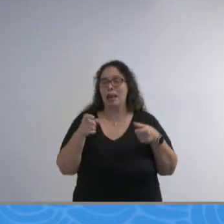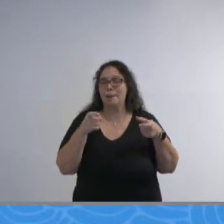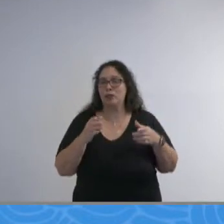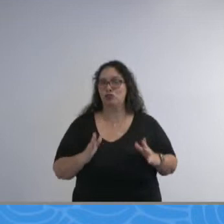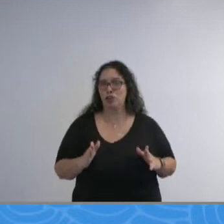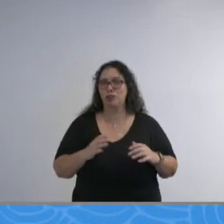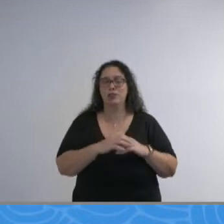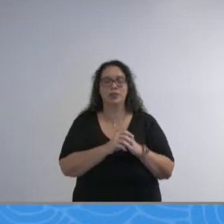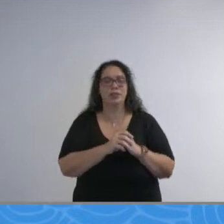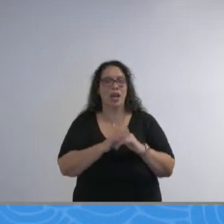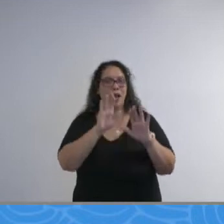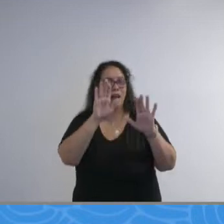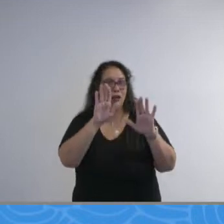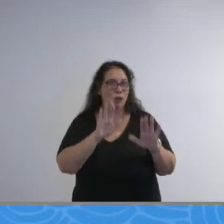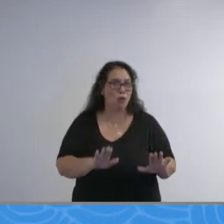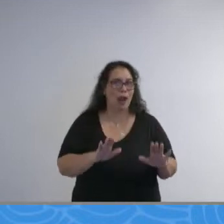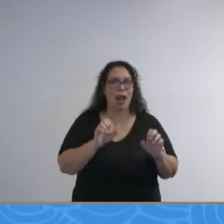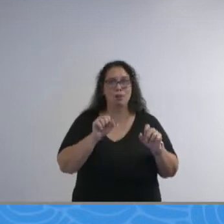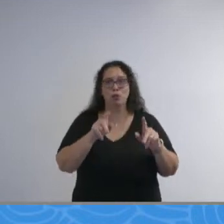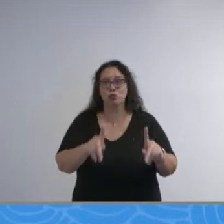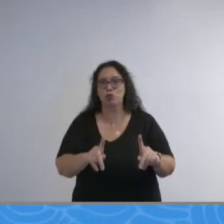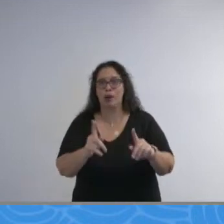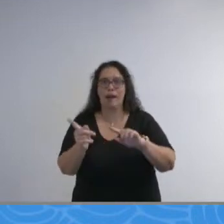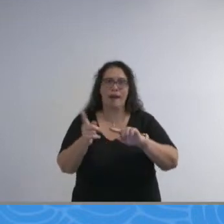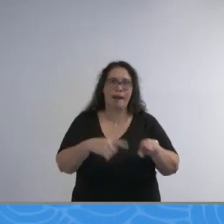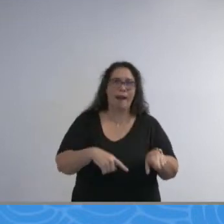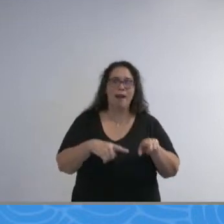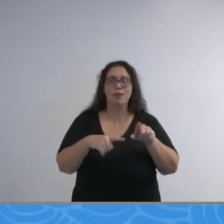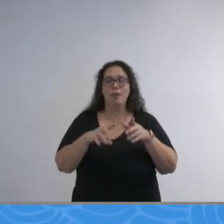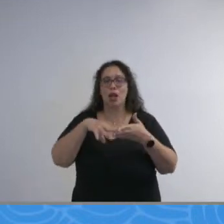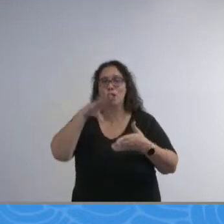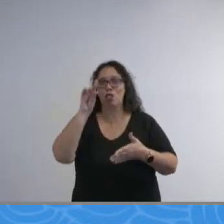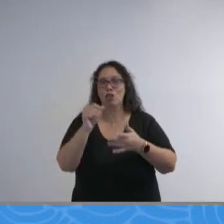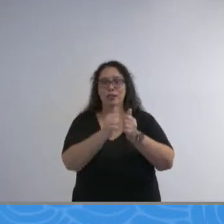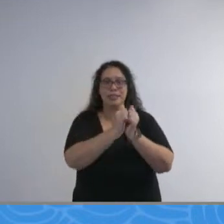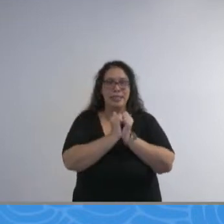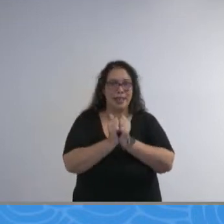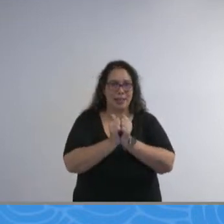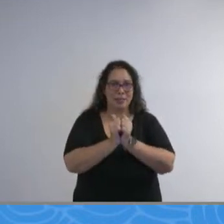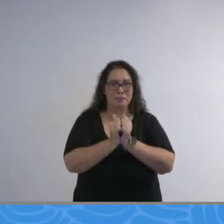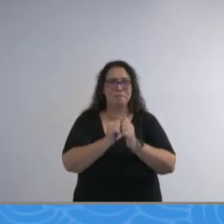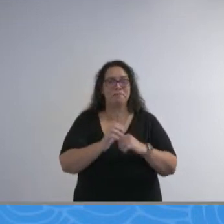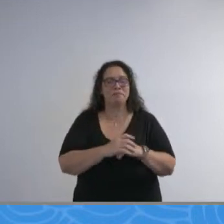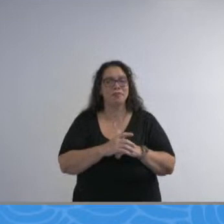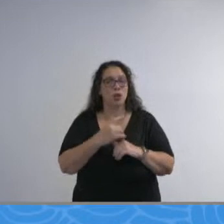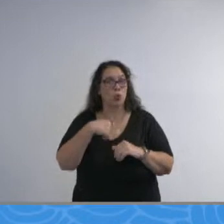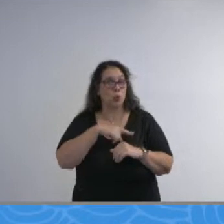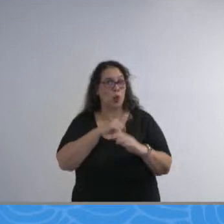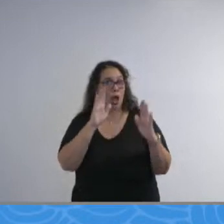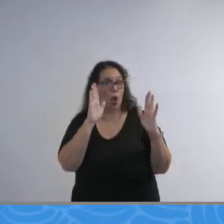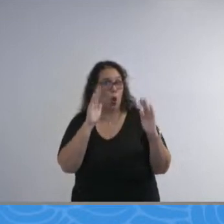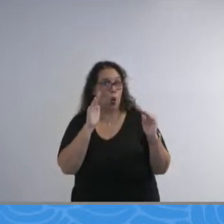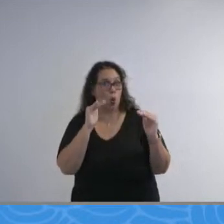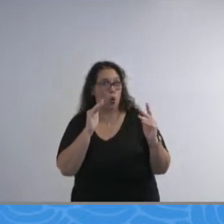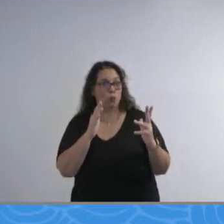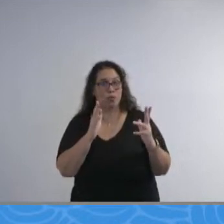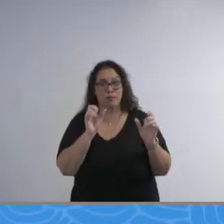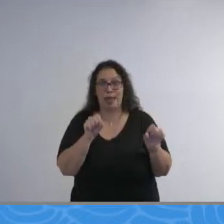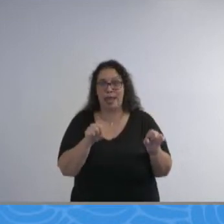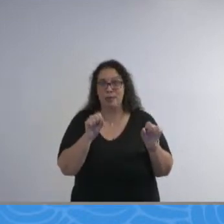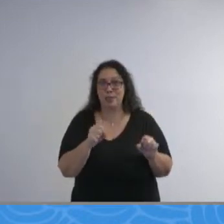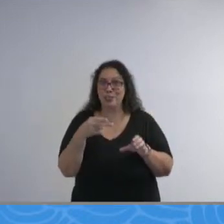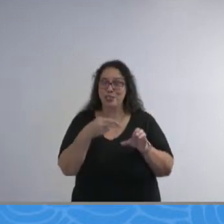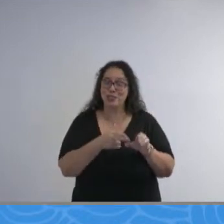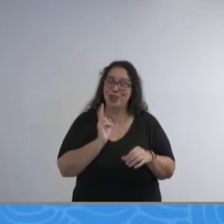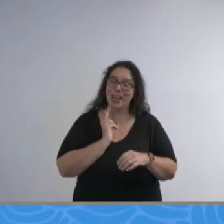another great opportunity to come and learn together. So we hope that you will be able to